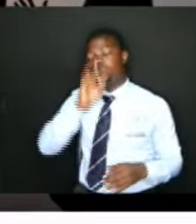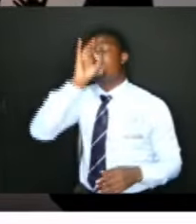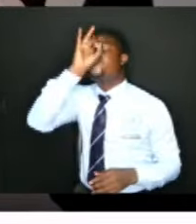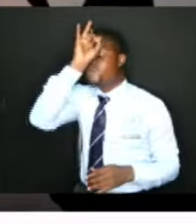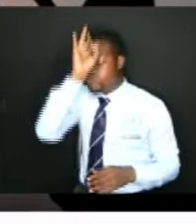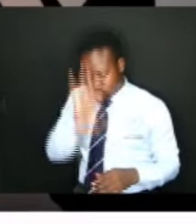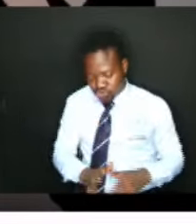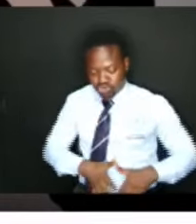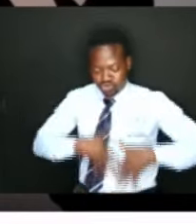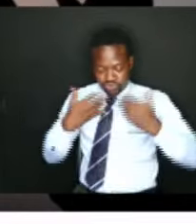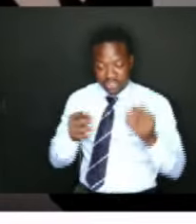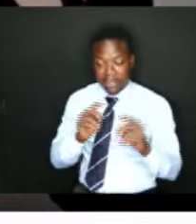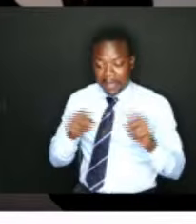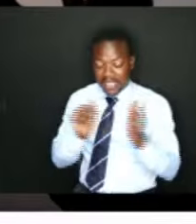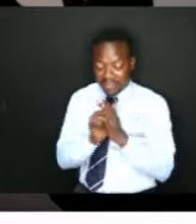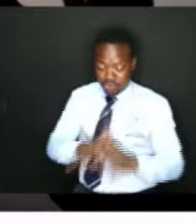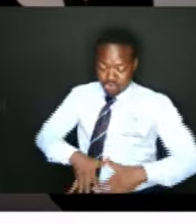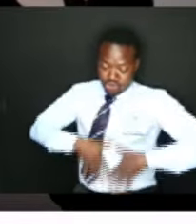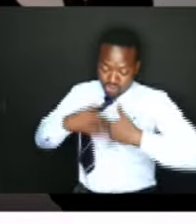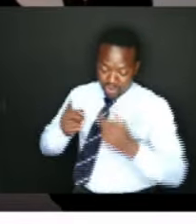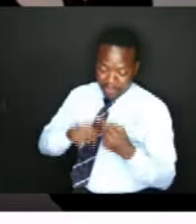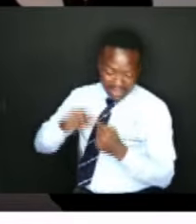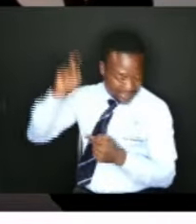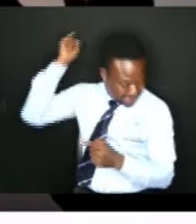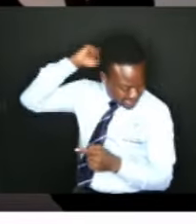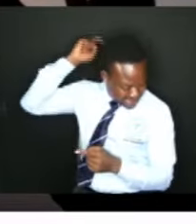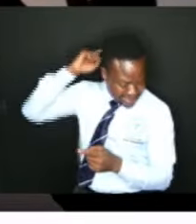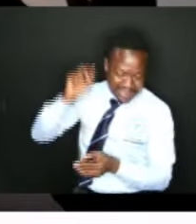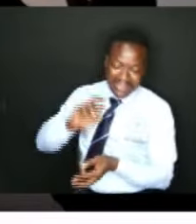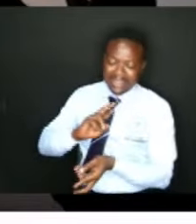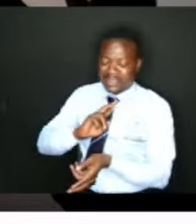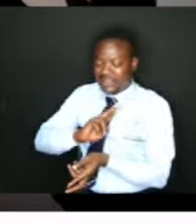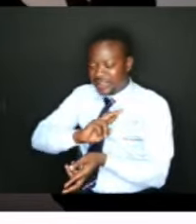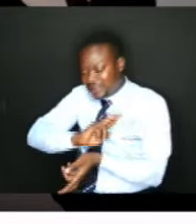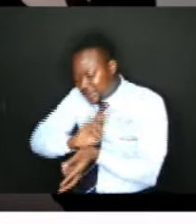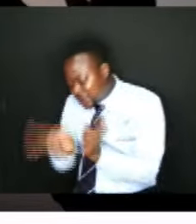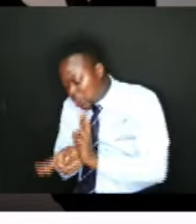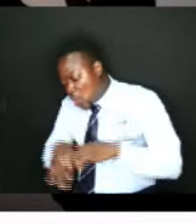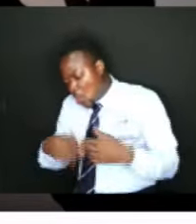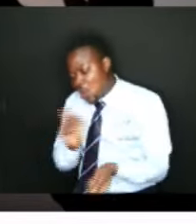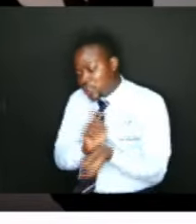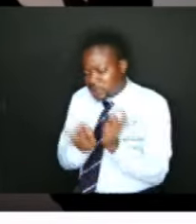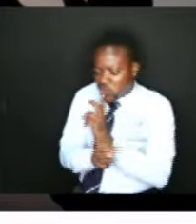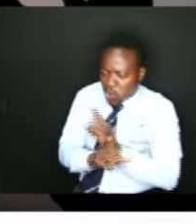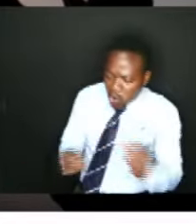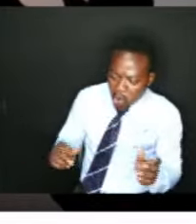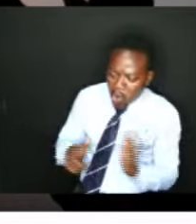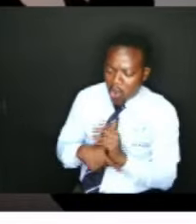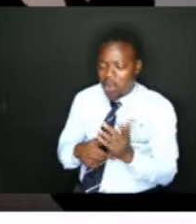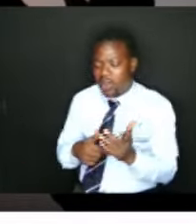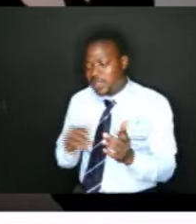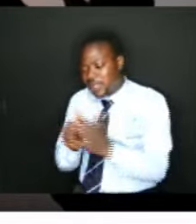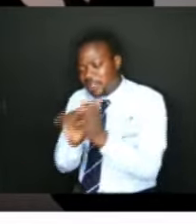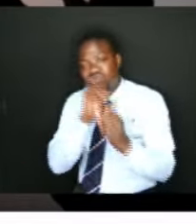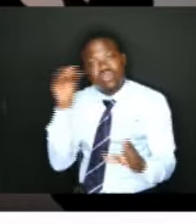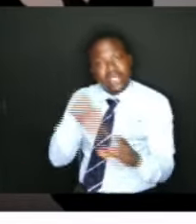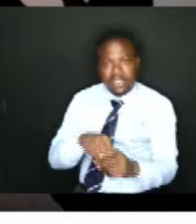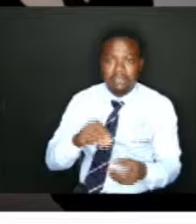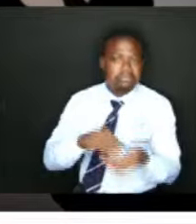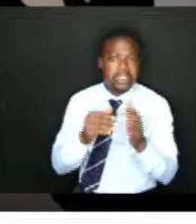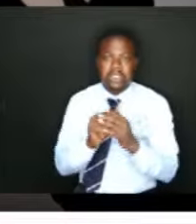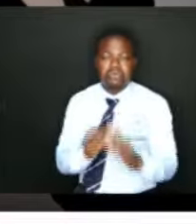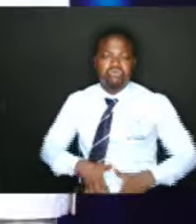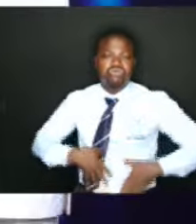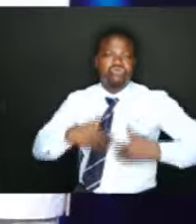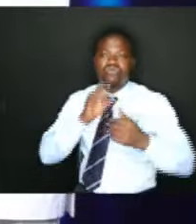it's any pano, a dear be hinter no more, and I watch ye sono, or bombardies, or bepemu aka, a ye pre, senebea, or bit me and yankupon